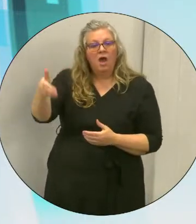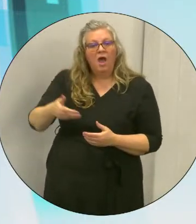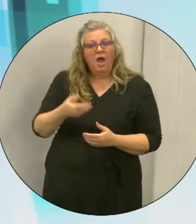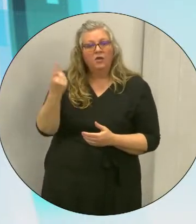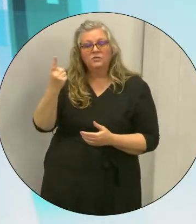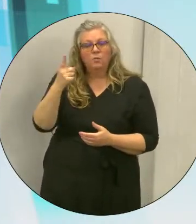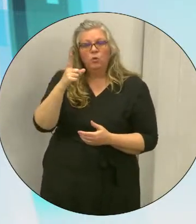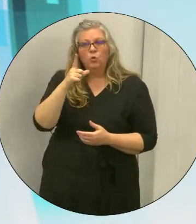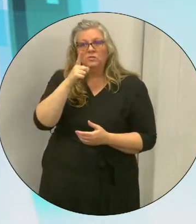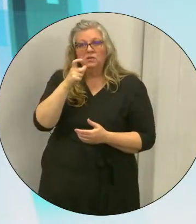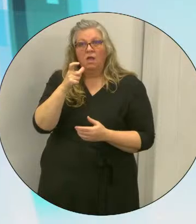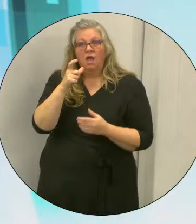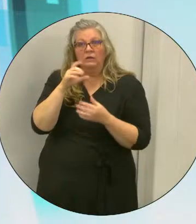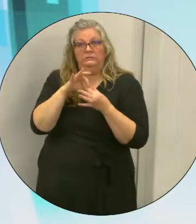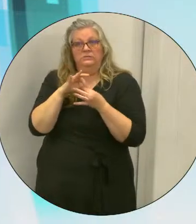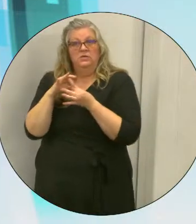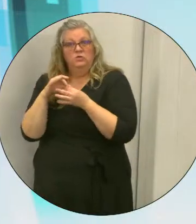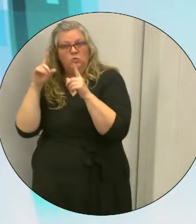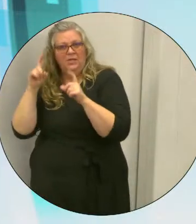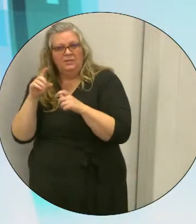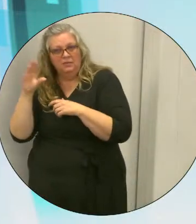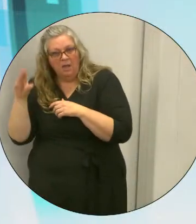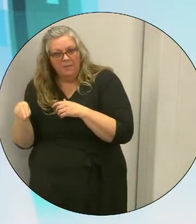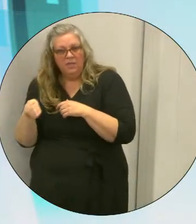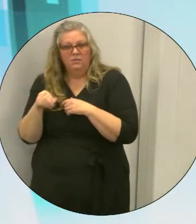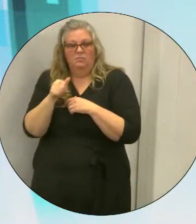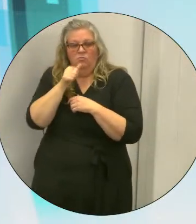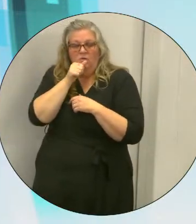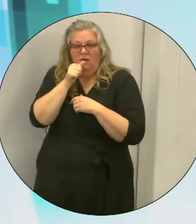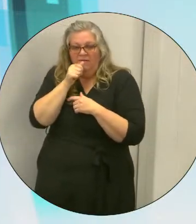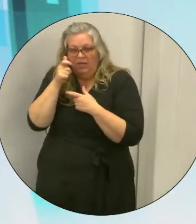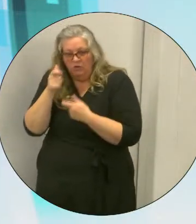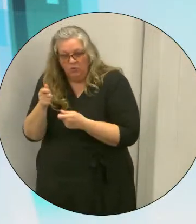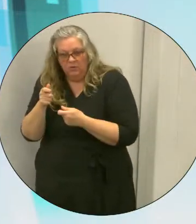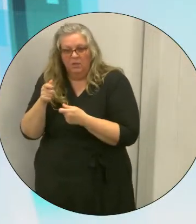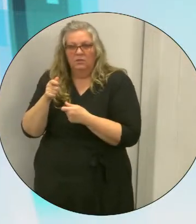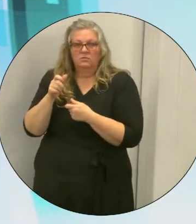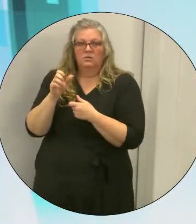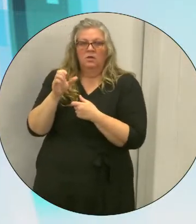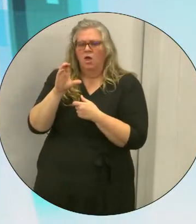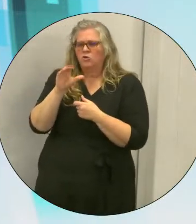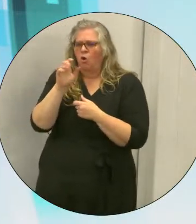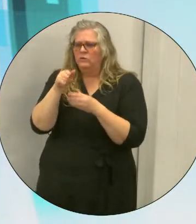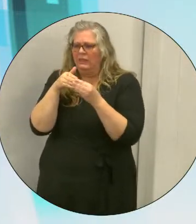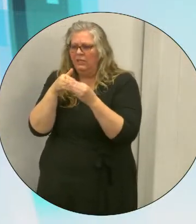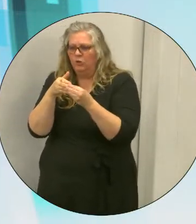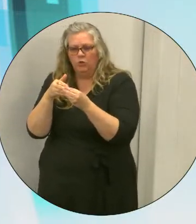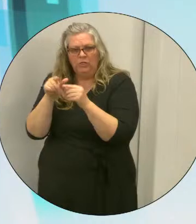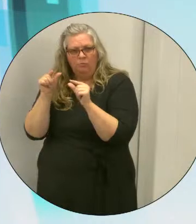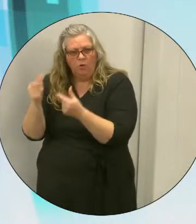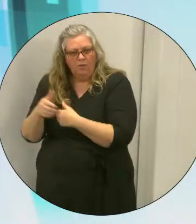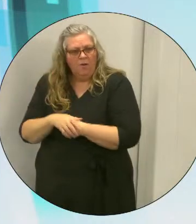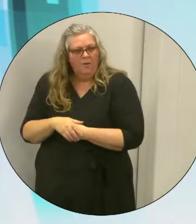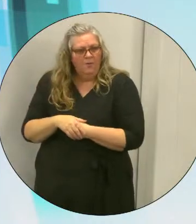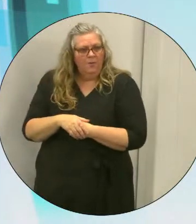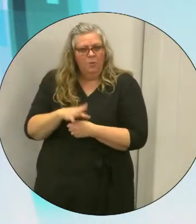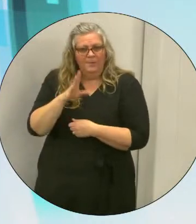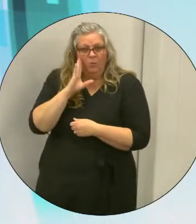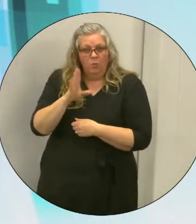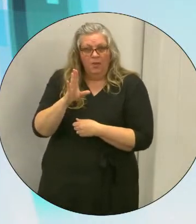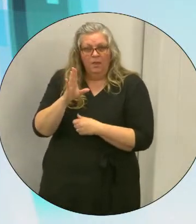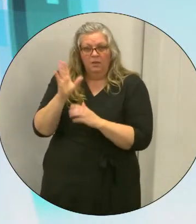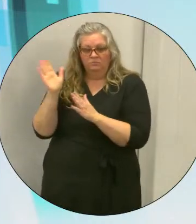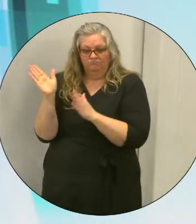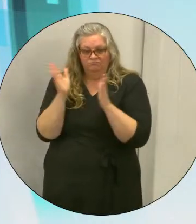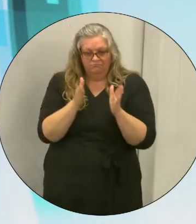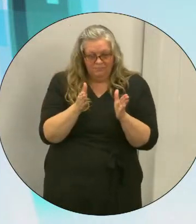isn't beholden to testing companies, private interests, or cult leadership organizations, but who will instead dig deep to identify